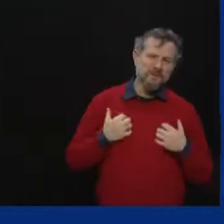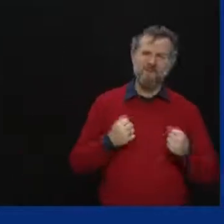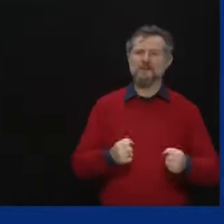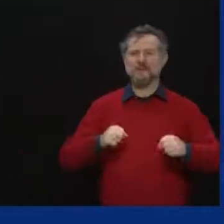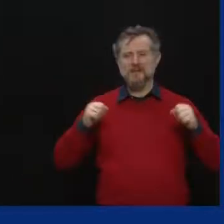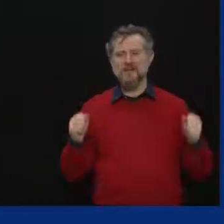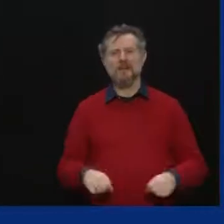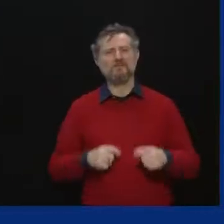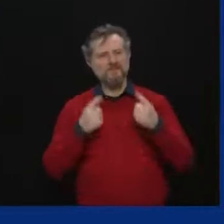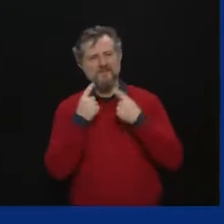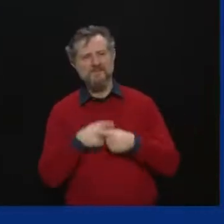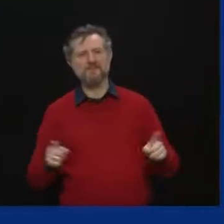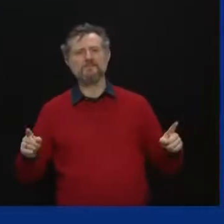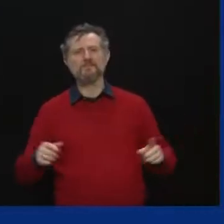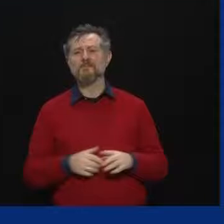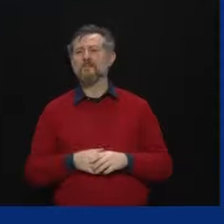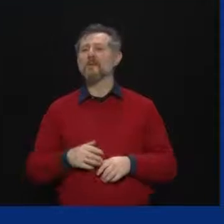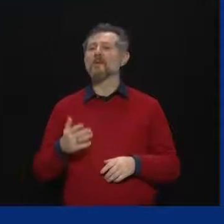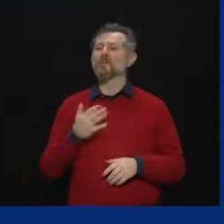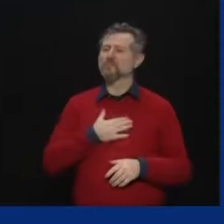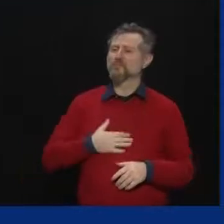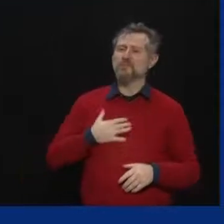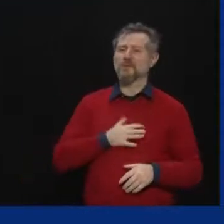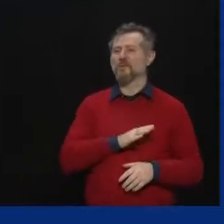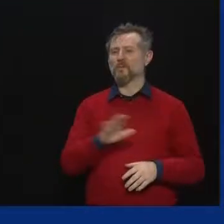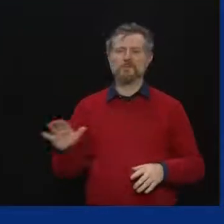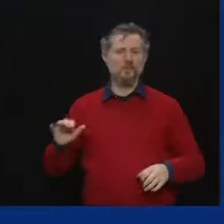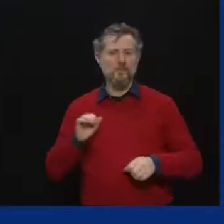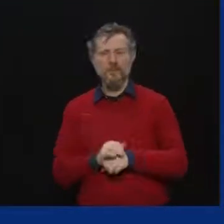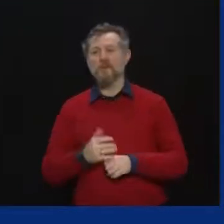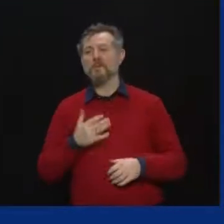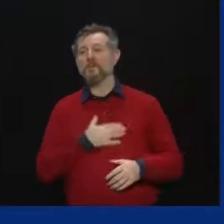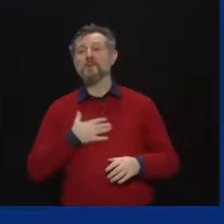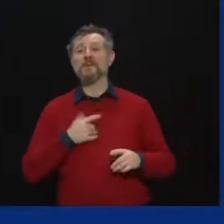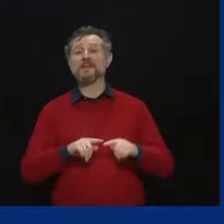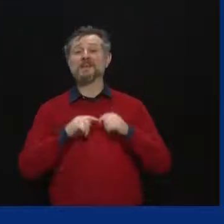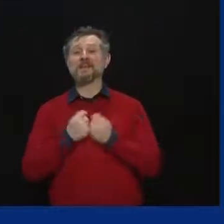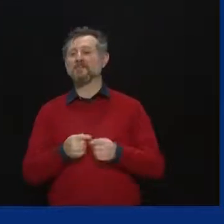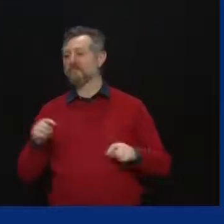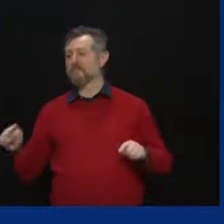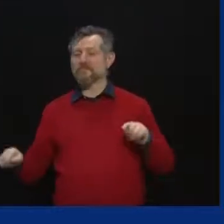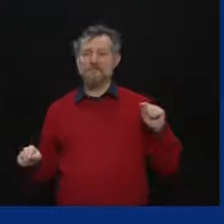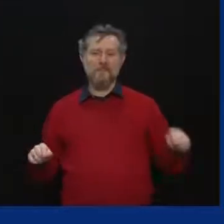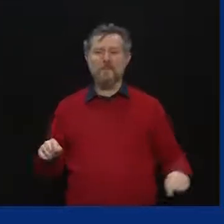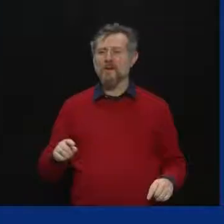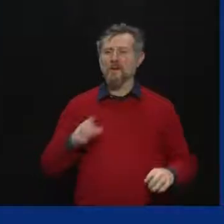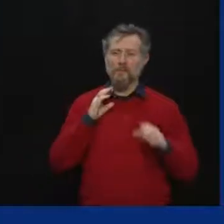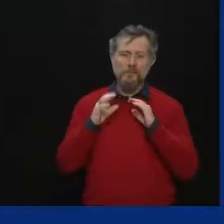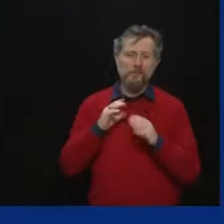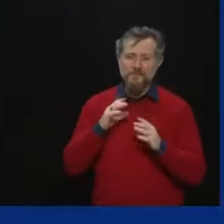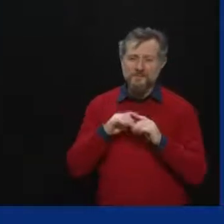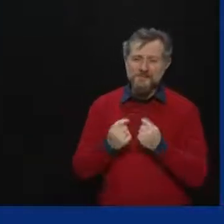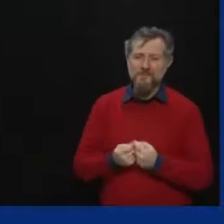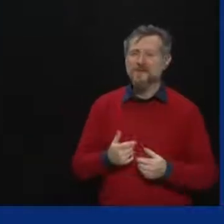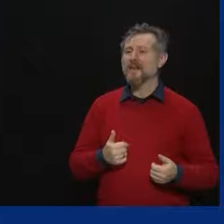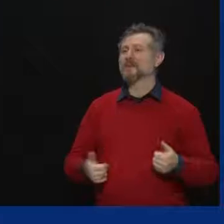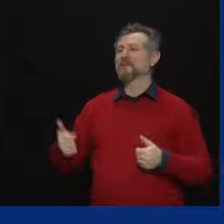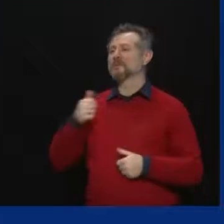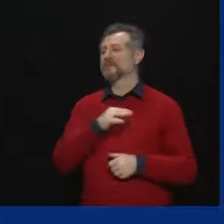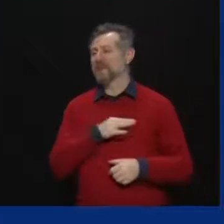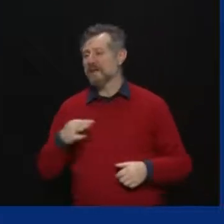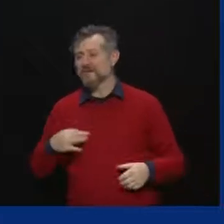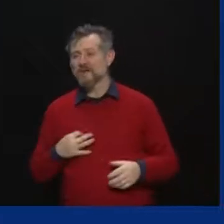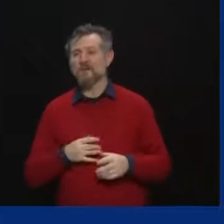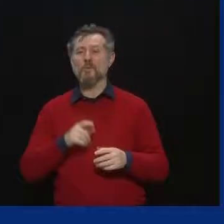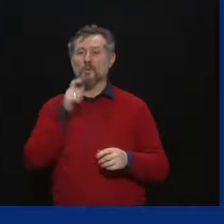holiday season. So I appreciate everything that's been done. I appreciate my team and my communications team, my senior staff, and all those who are on the front